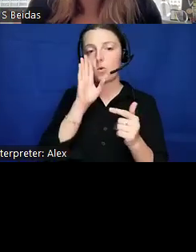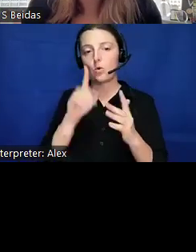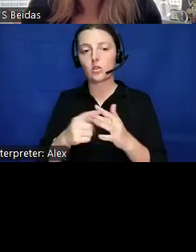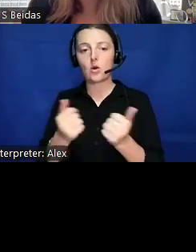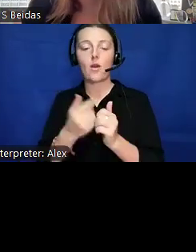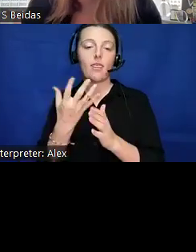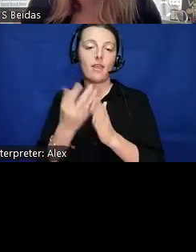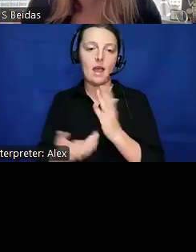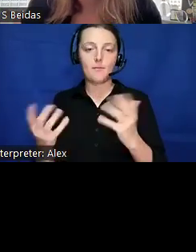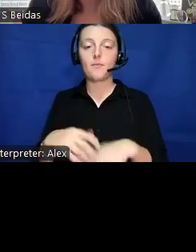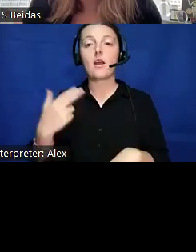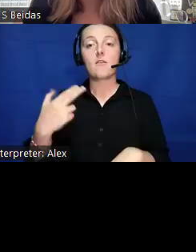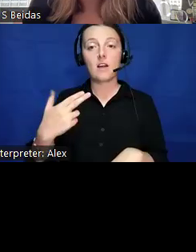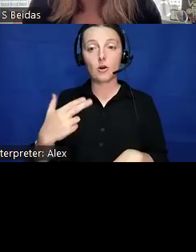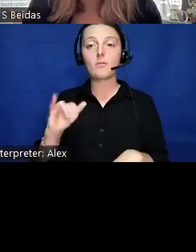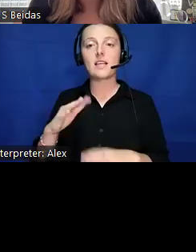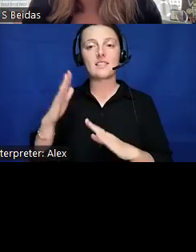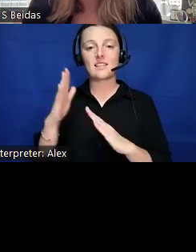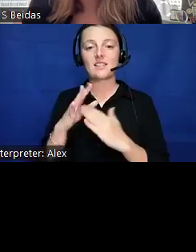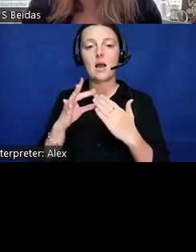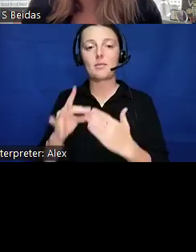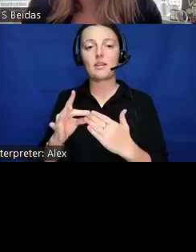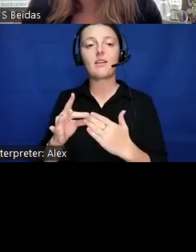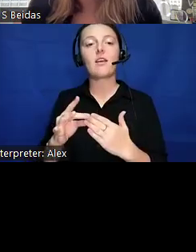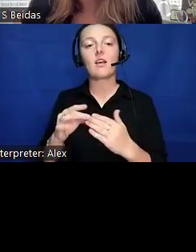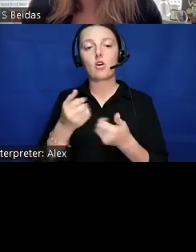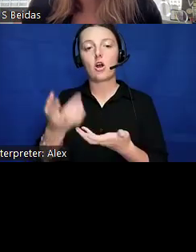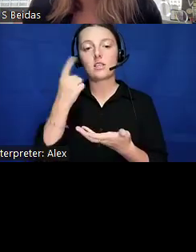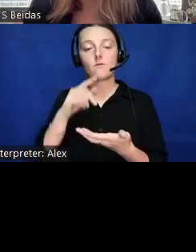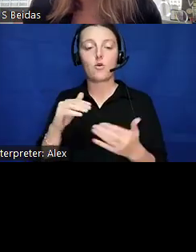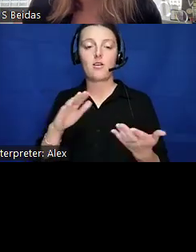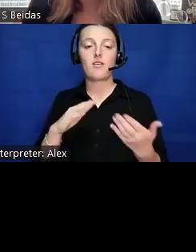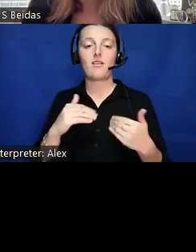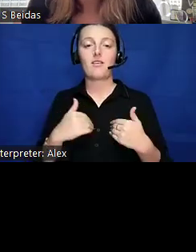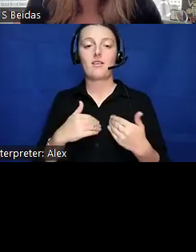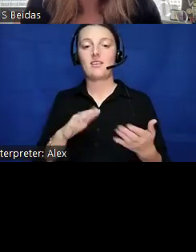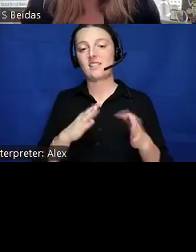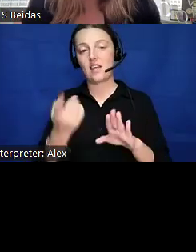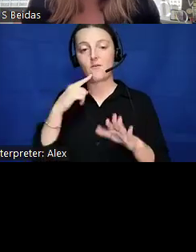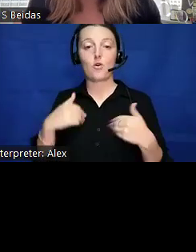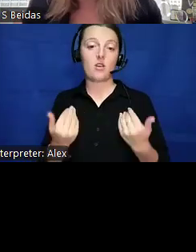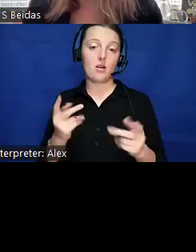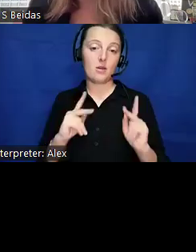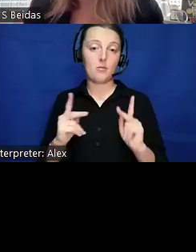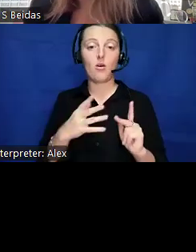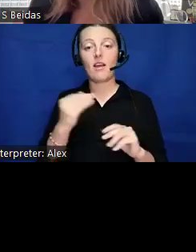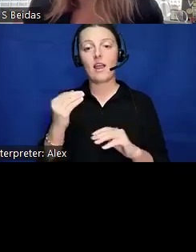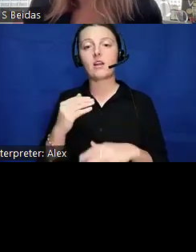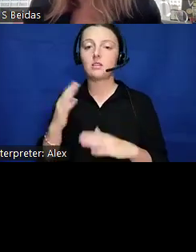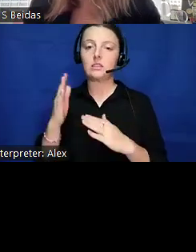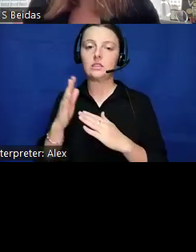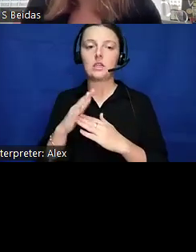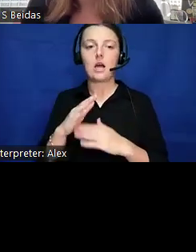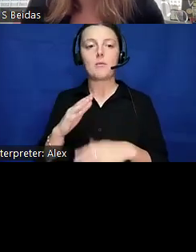cause of death in the United States for young people, and they're among the most lethal methods for suicide attempts. And I know you all have incredible colleagues doing work